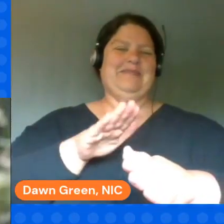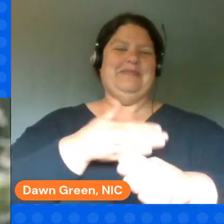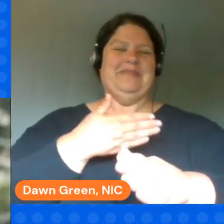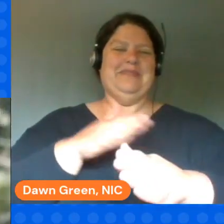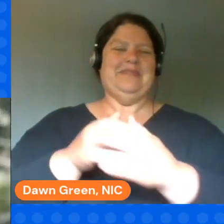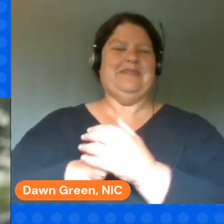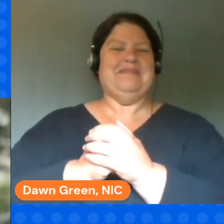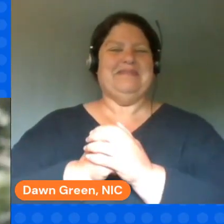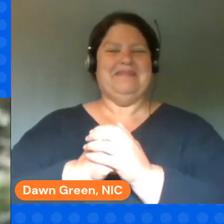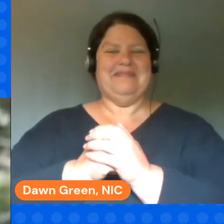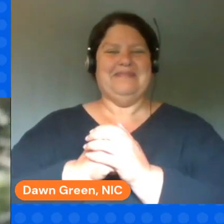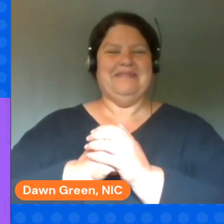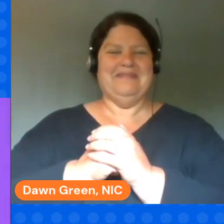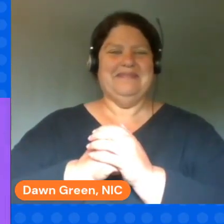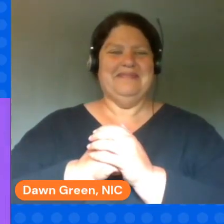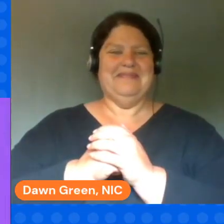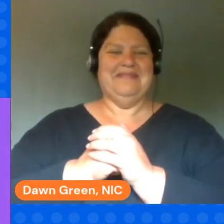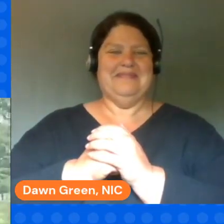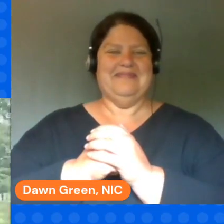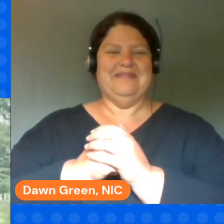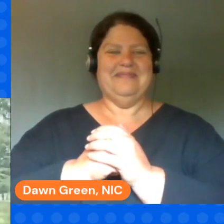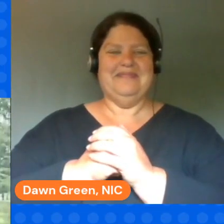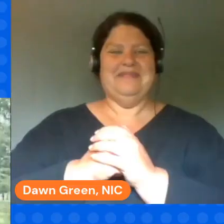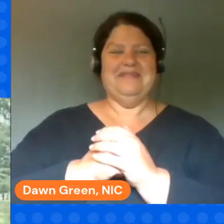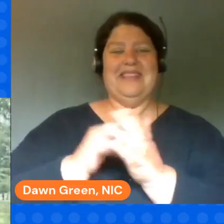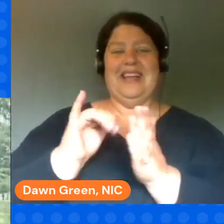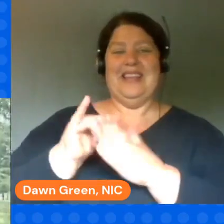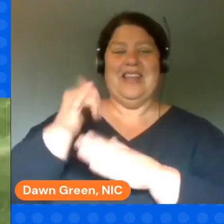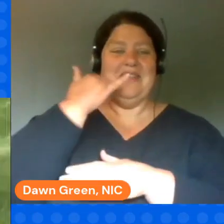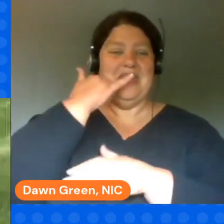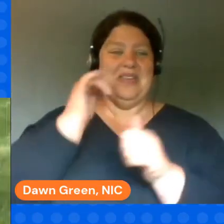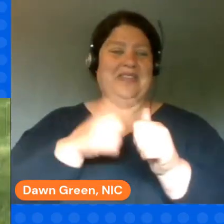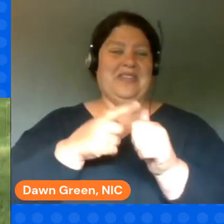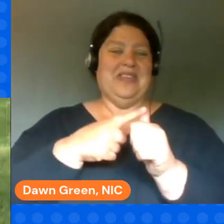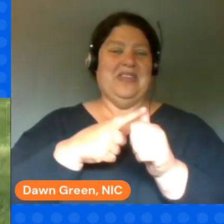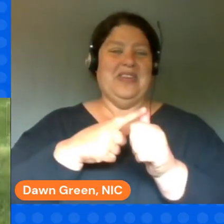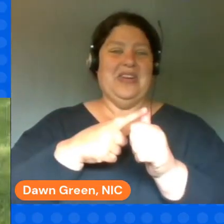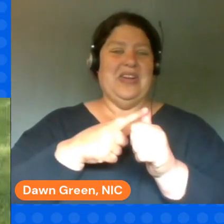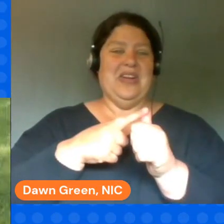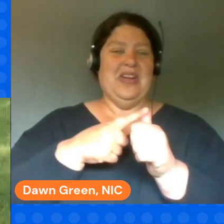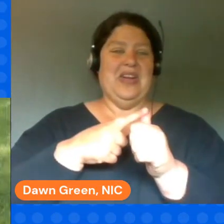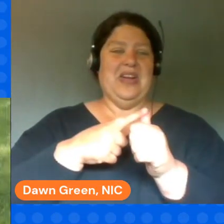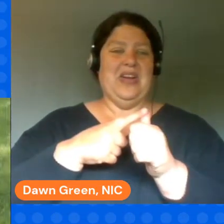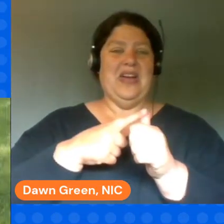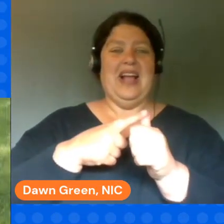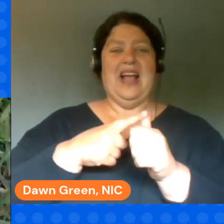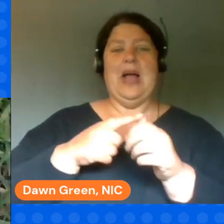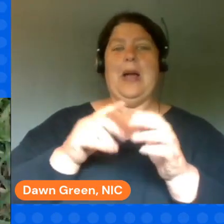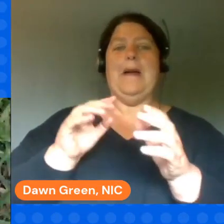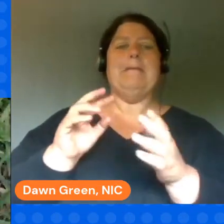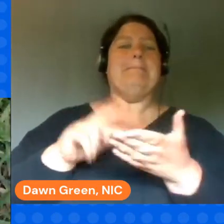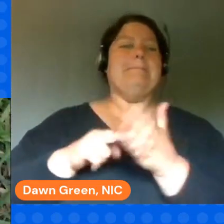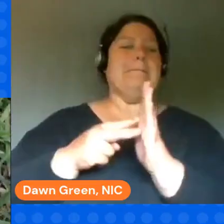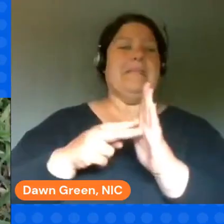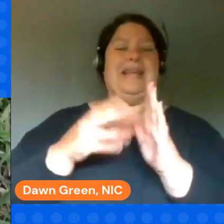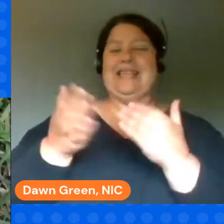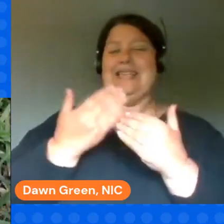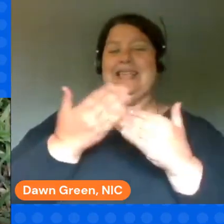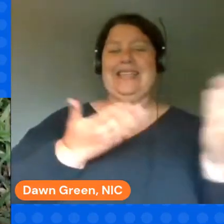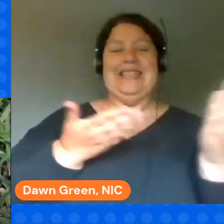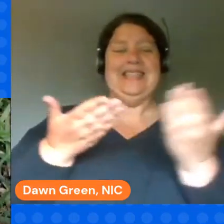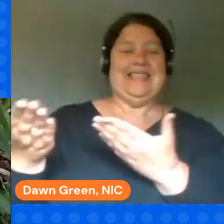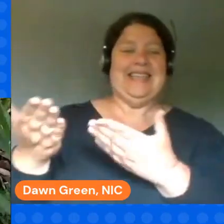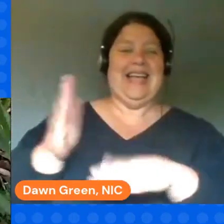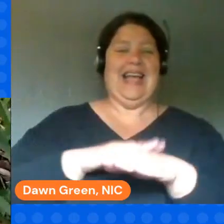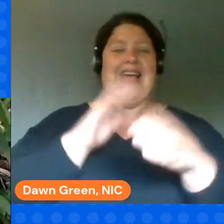So because it's on a phone, first of all, the format means that it's a lot more portable on a phone or a tablet. You can